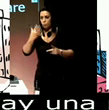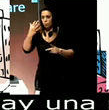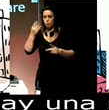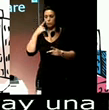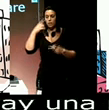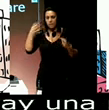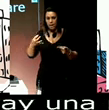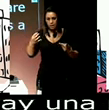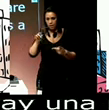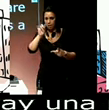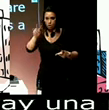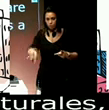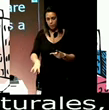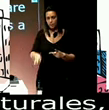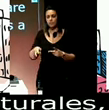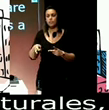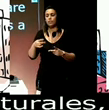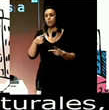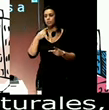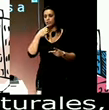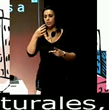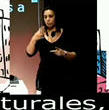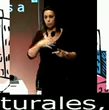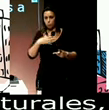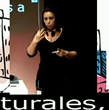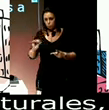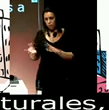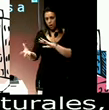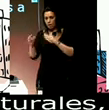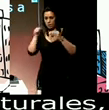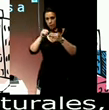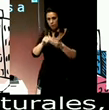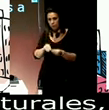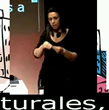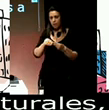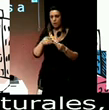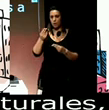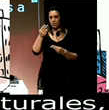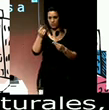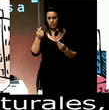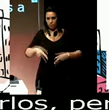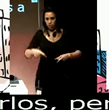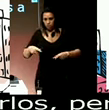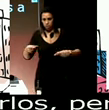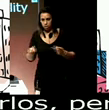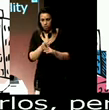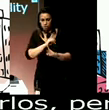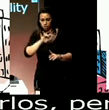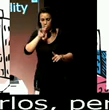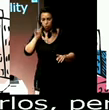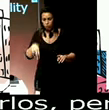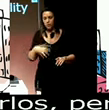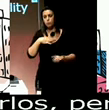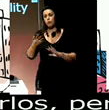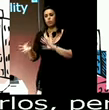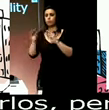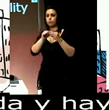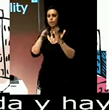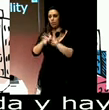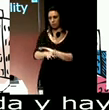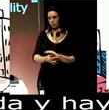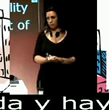because there are many accessibility factors that just knowing them and just with a bit of imagination,